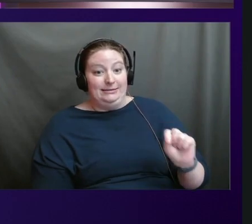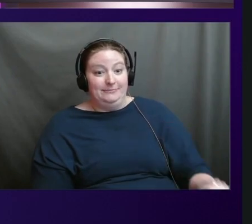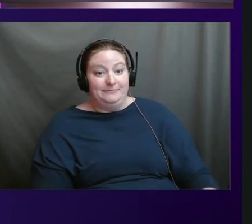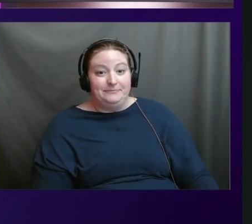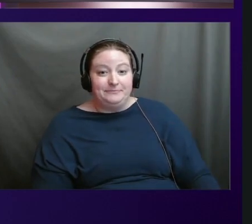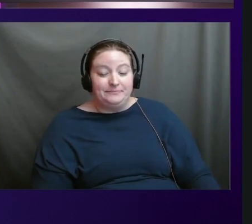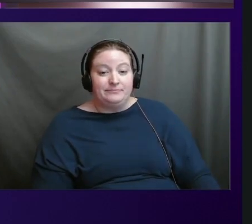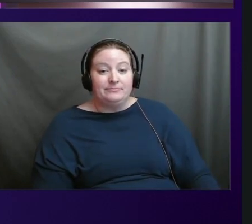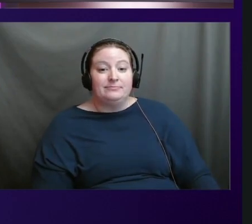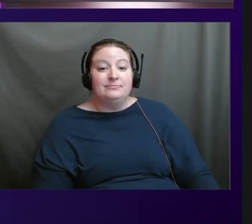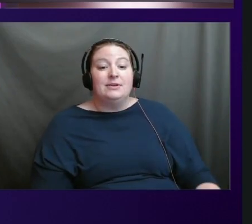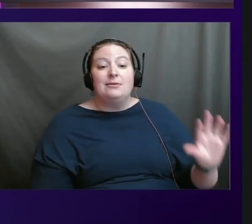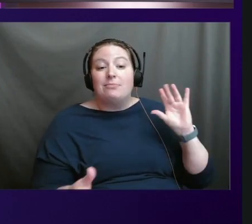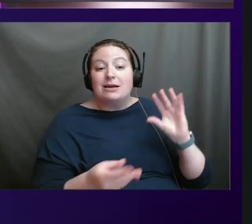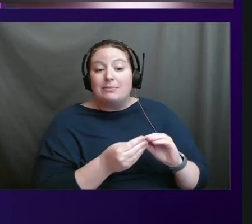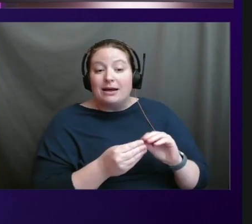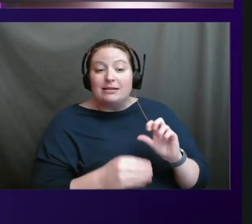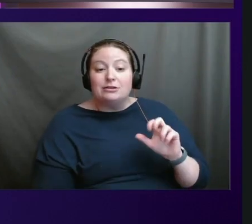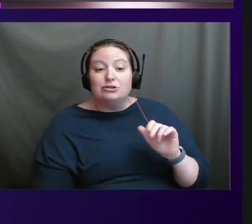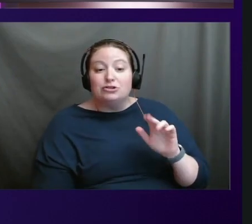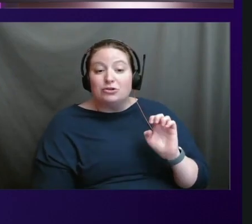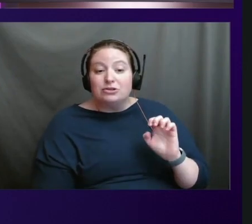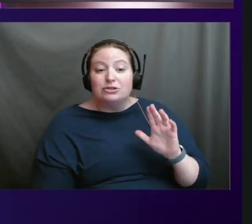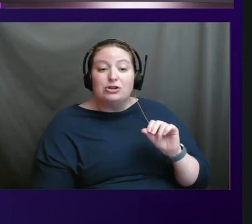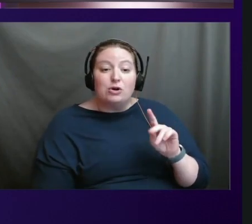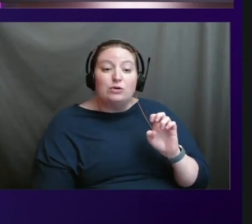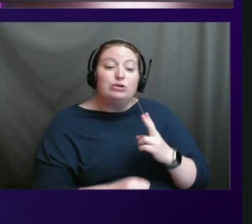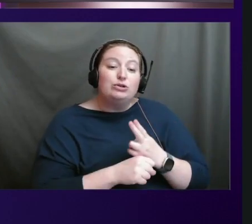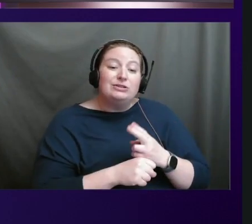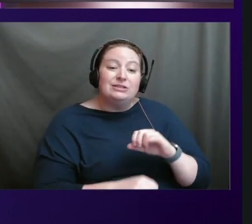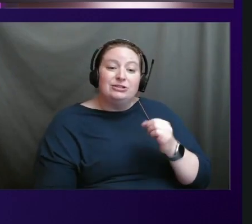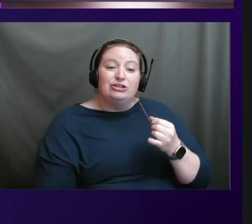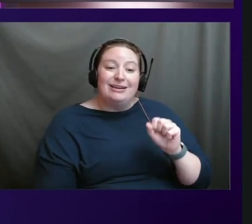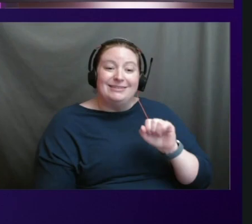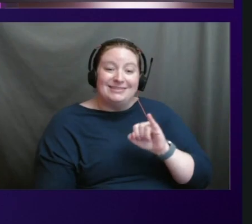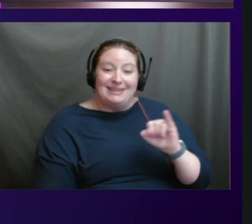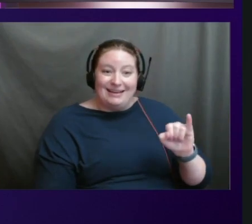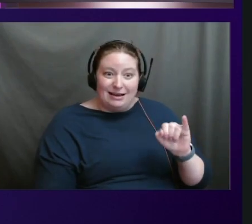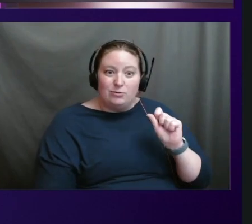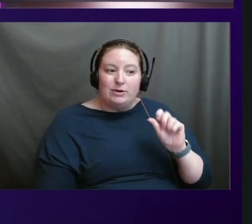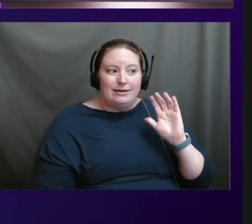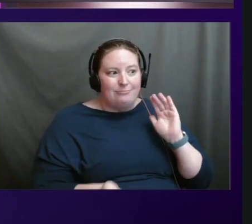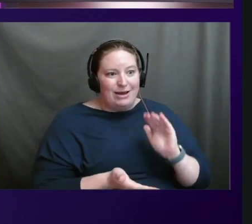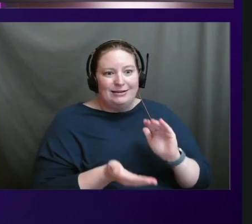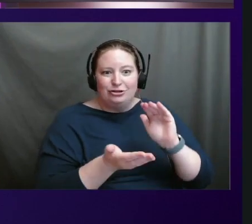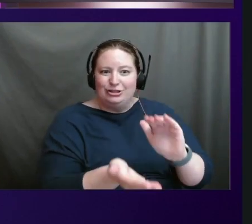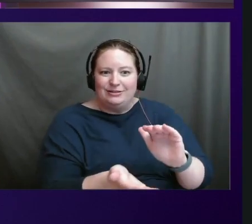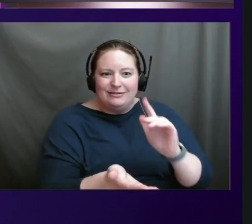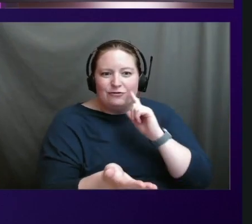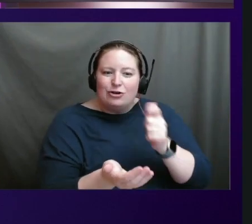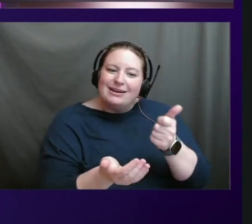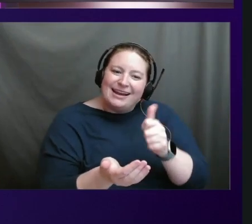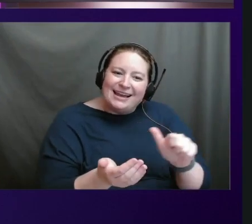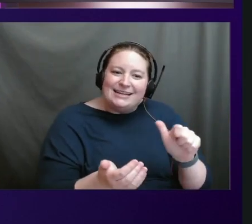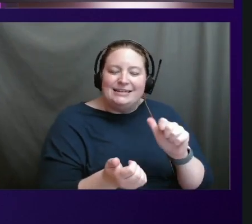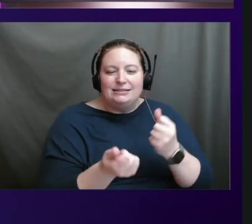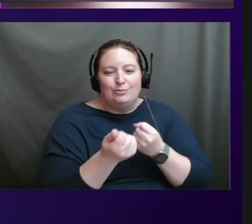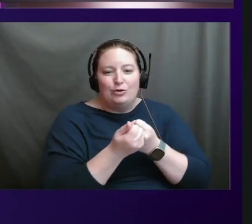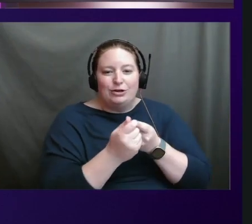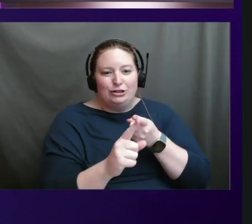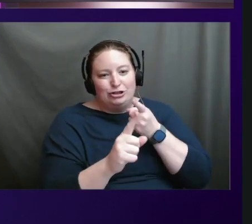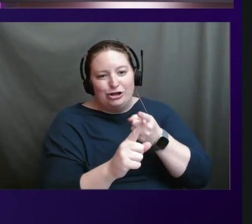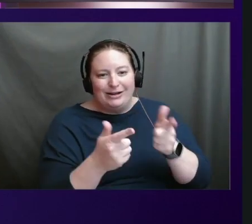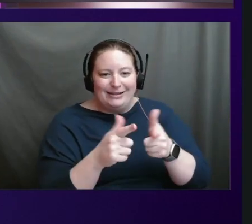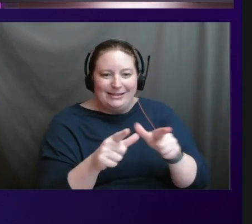So by compiling our source code using JSII, we can package it in as a module in any of the supported target languages with the exact